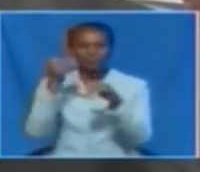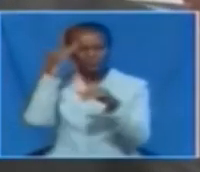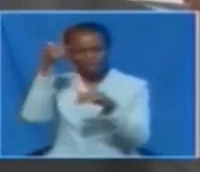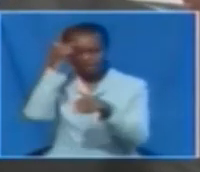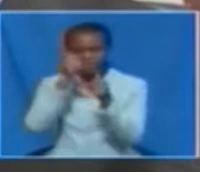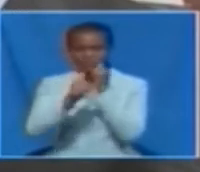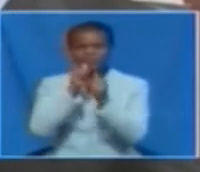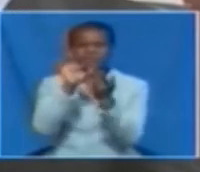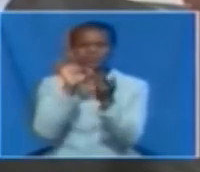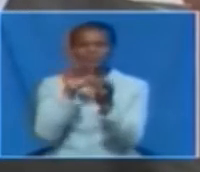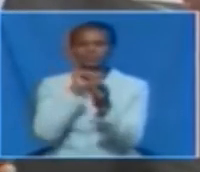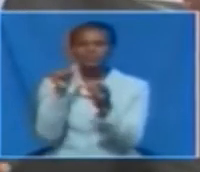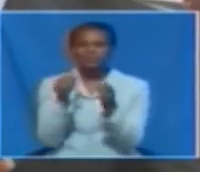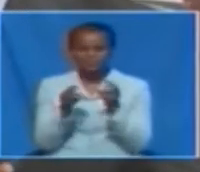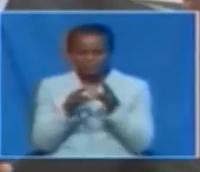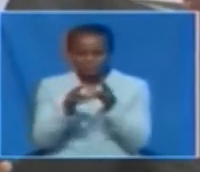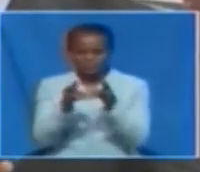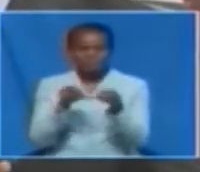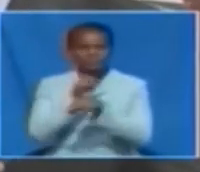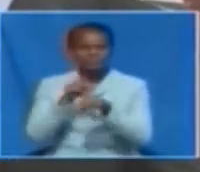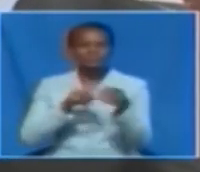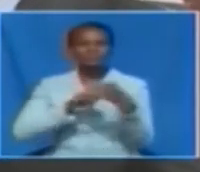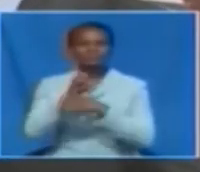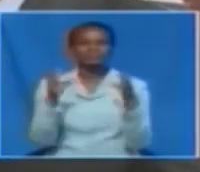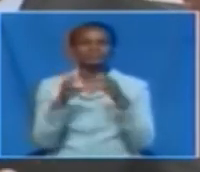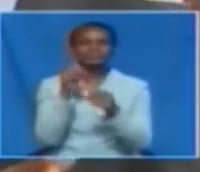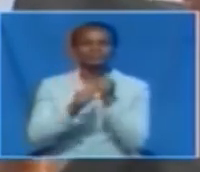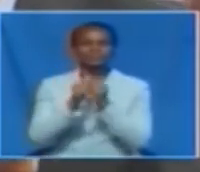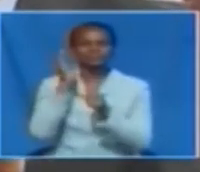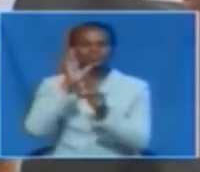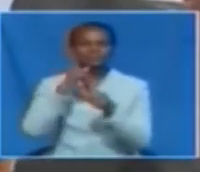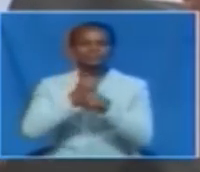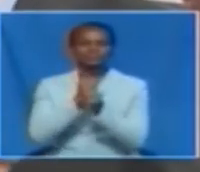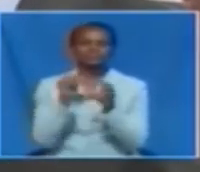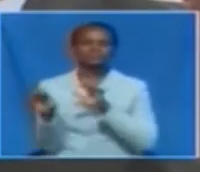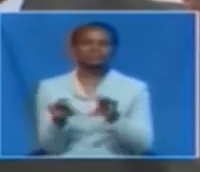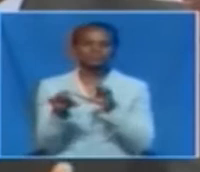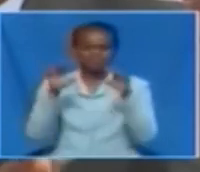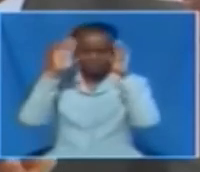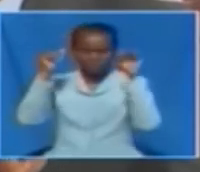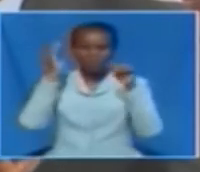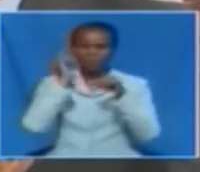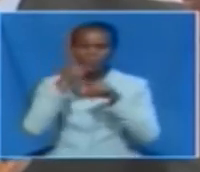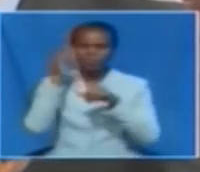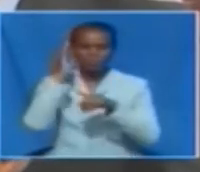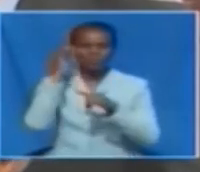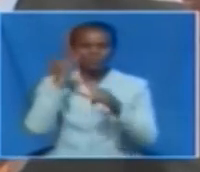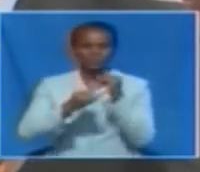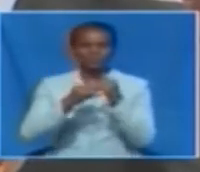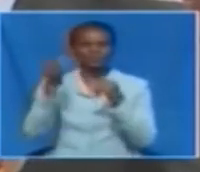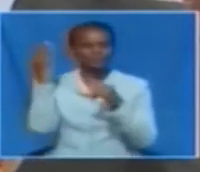they chose not to go the route of the National Executive Committee, which will produce an acting president who would finish off the former